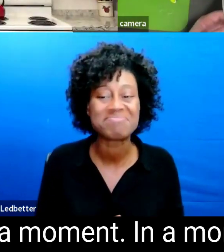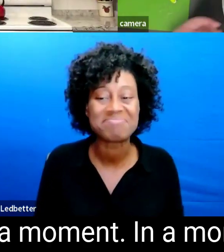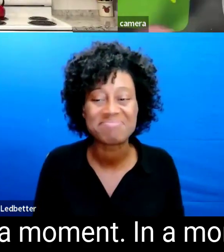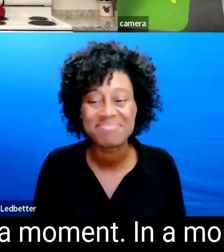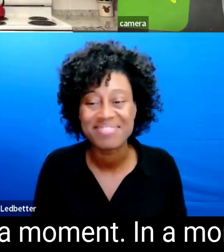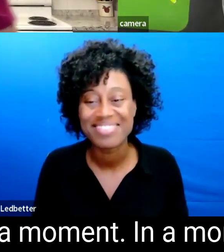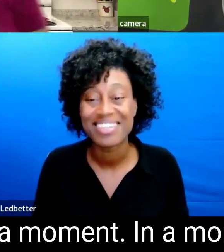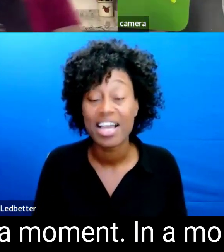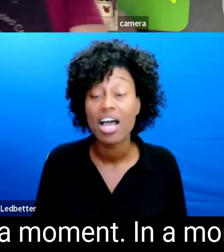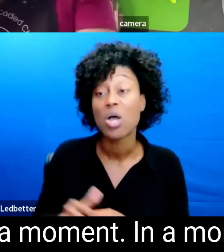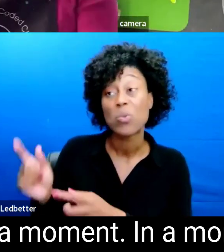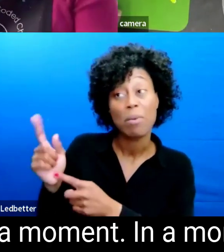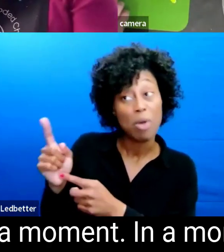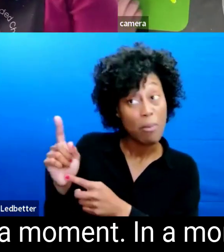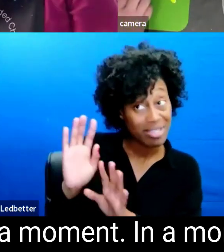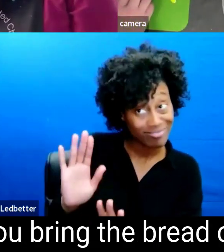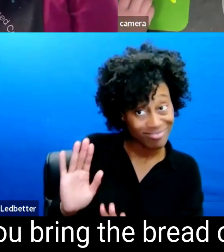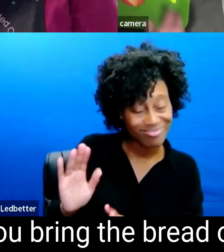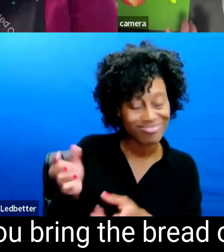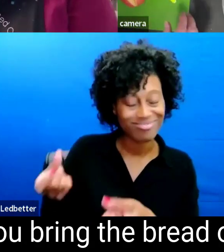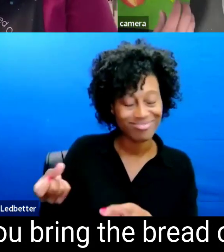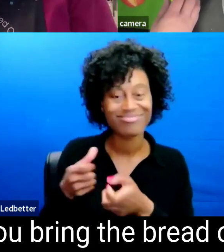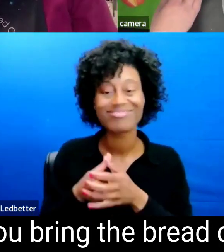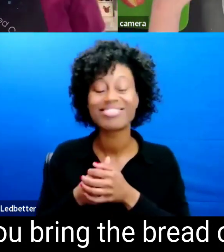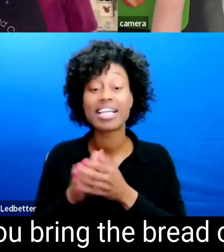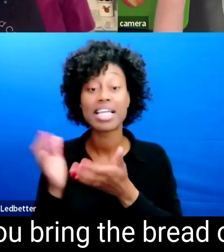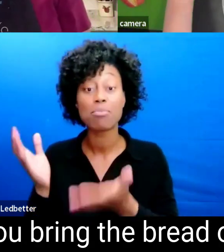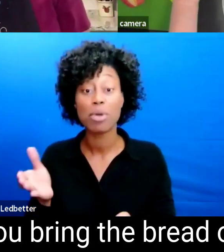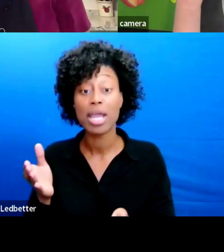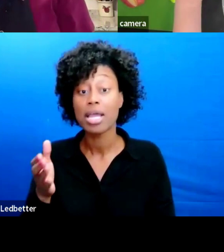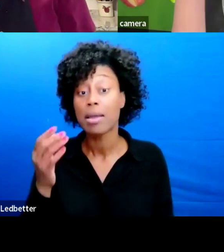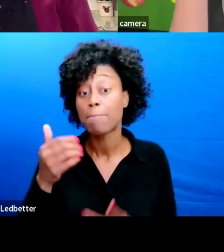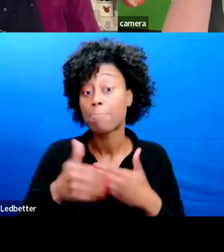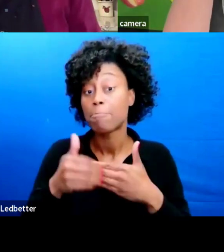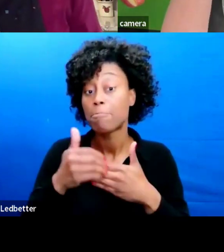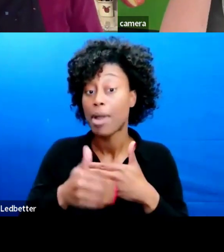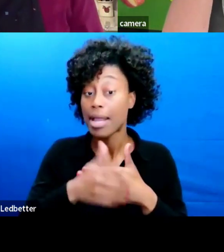In a moment. In a moment. Can you bring the bread over first?